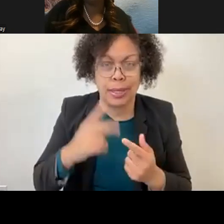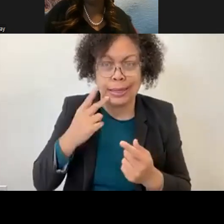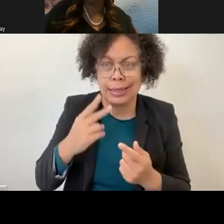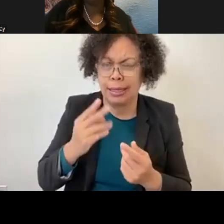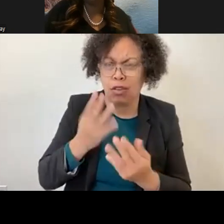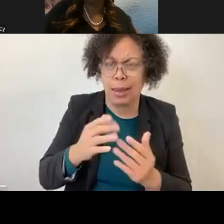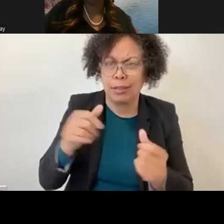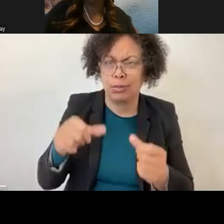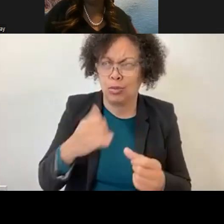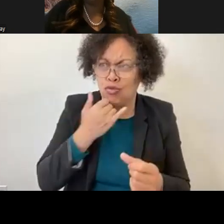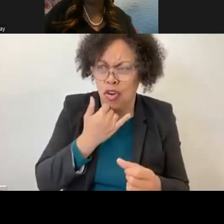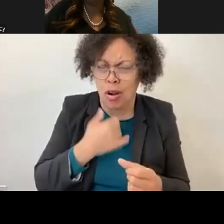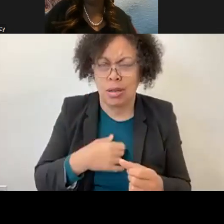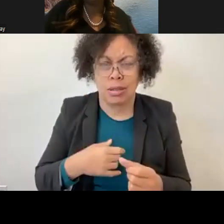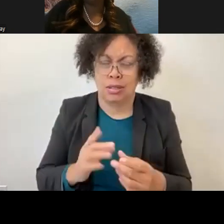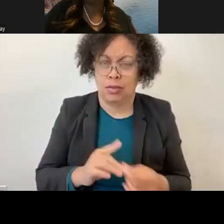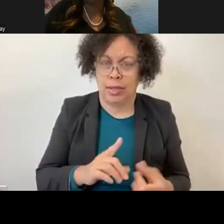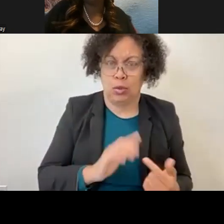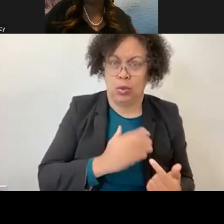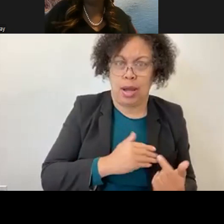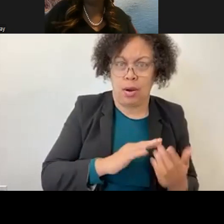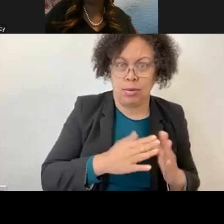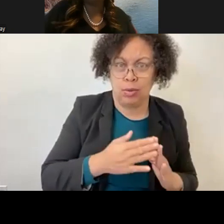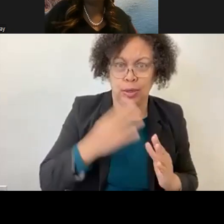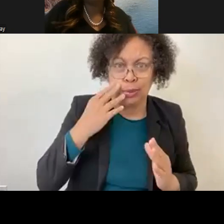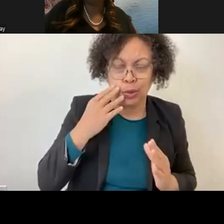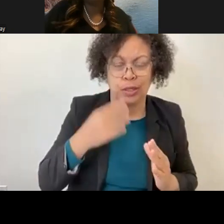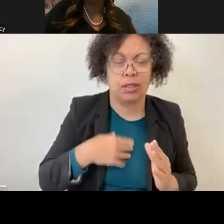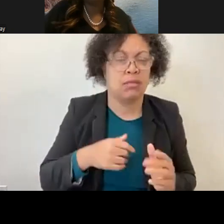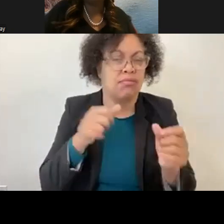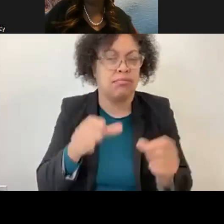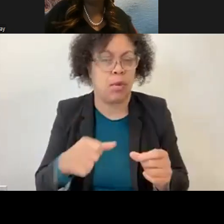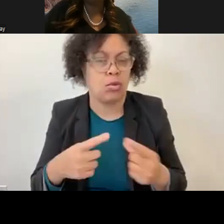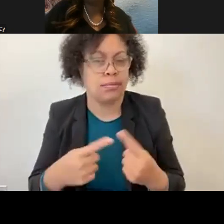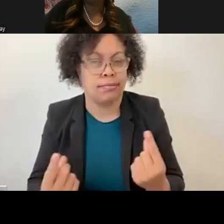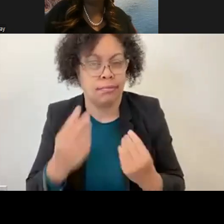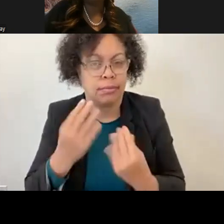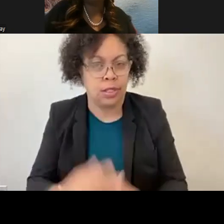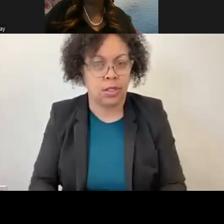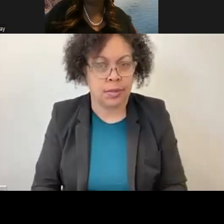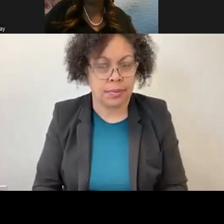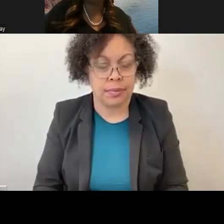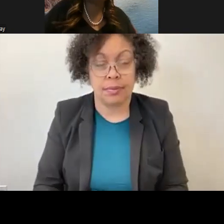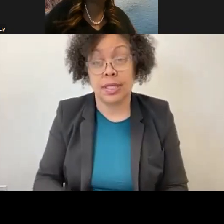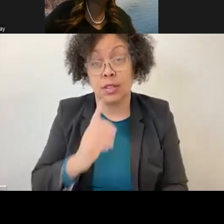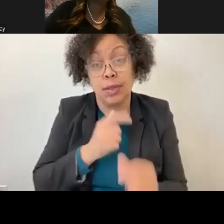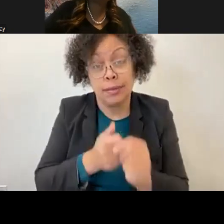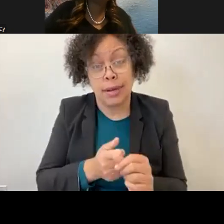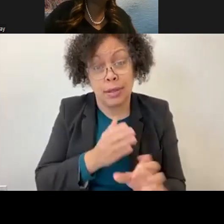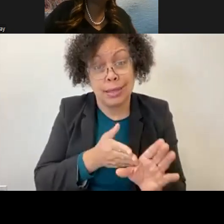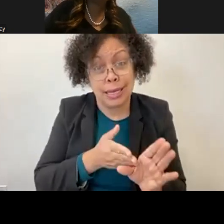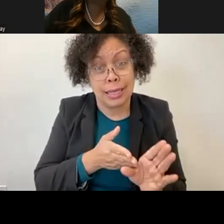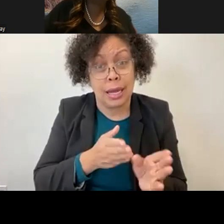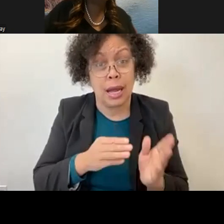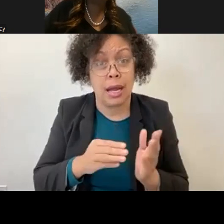that's particularly salient, that's very widespread. And it's based on sort of a psychological practice called